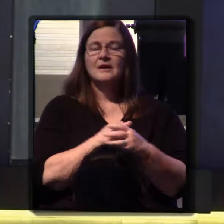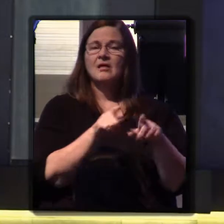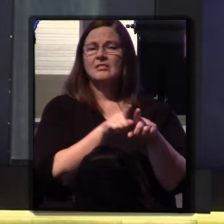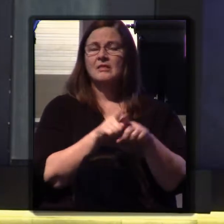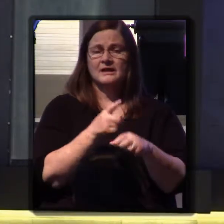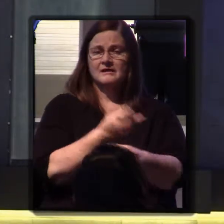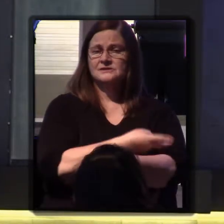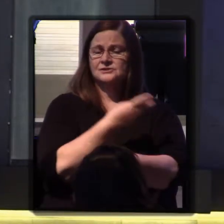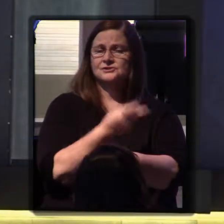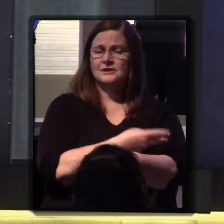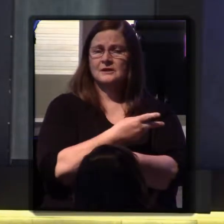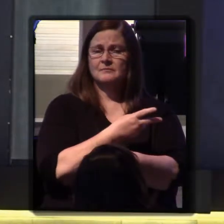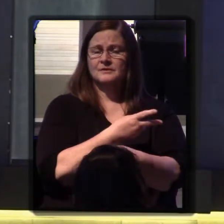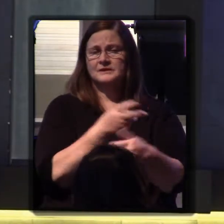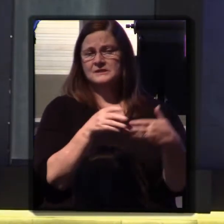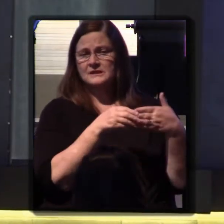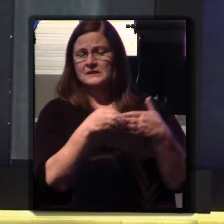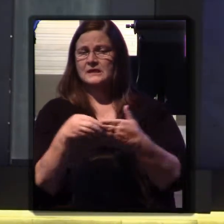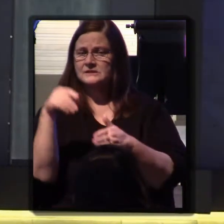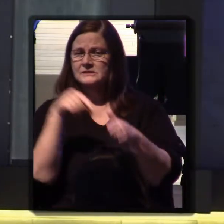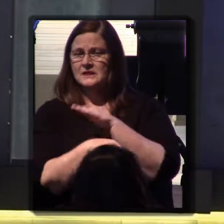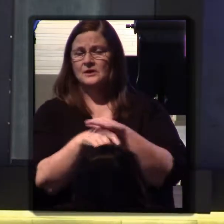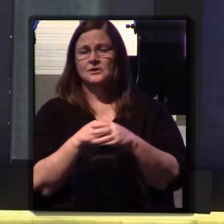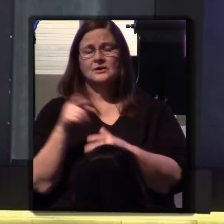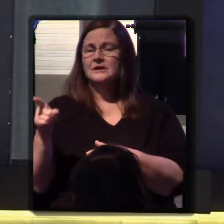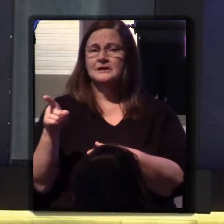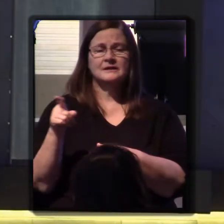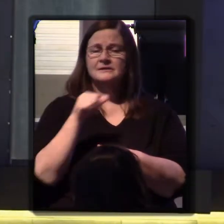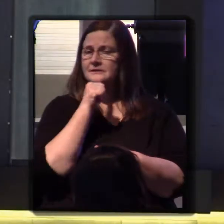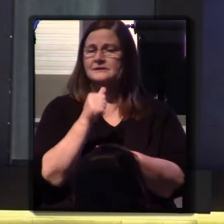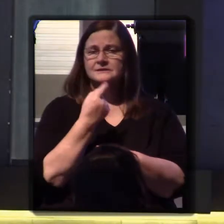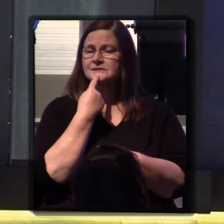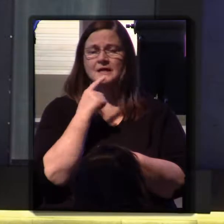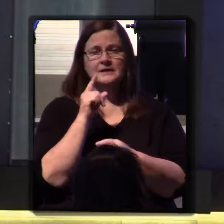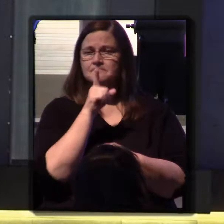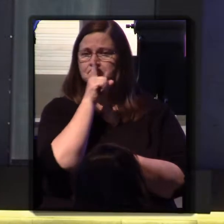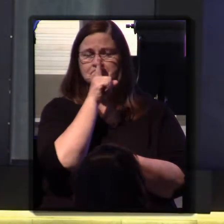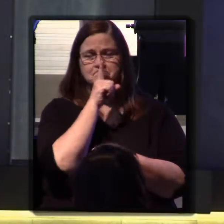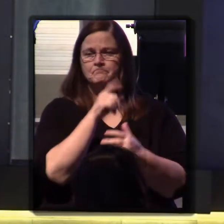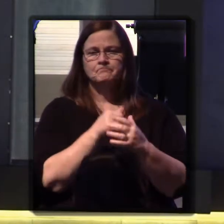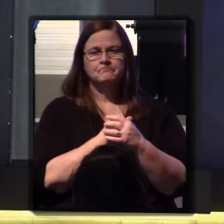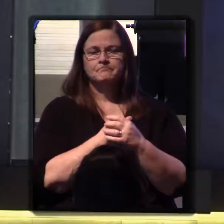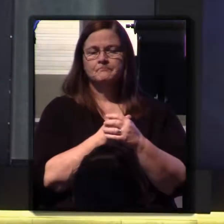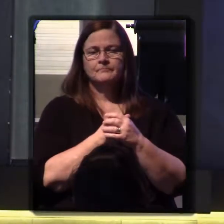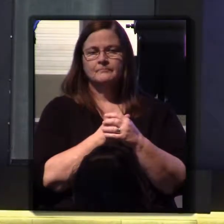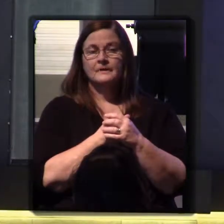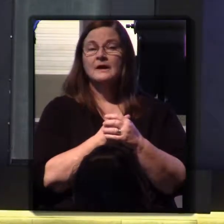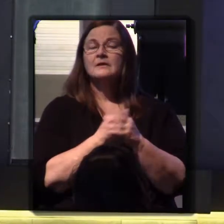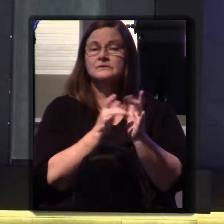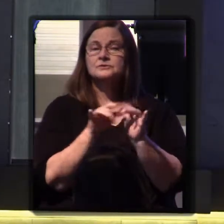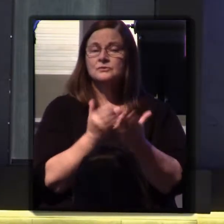not open his mouth. Like a lamb that is led to slaughter and like a sheep that is silent before its shears, so he did not